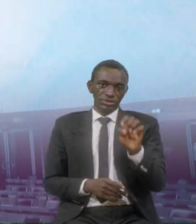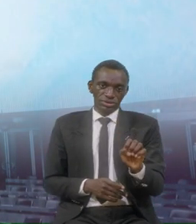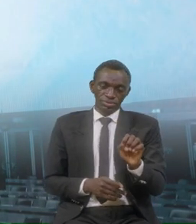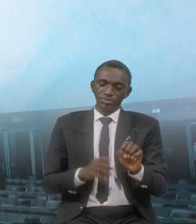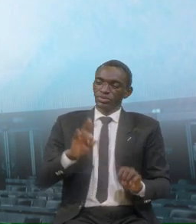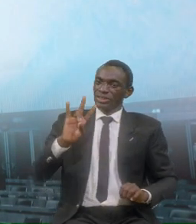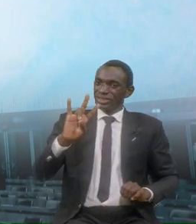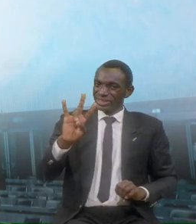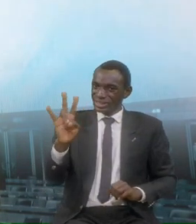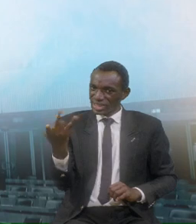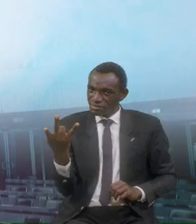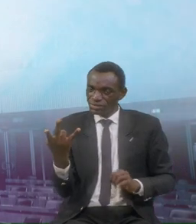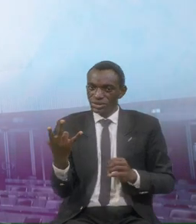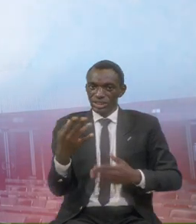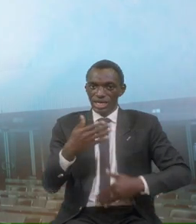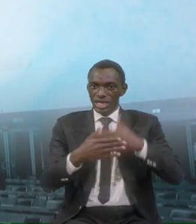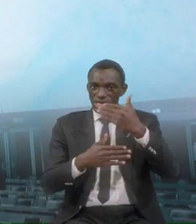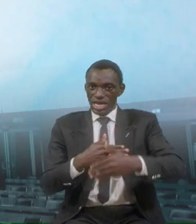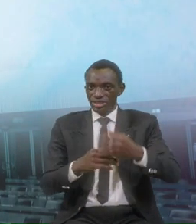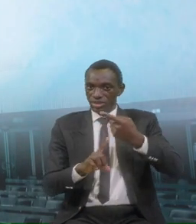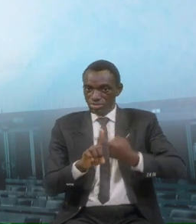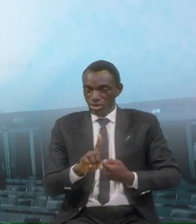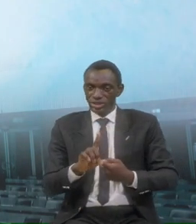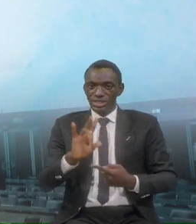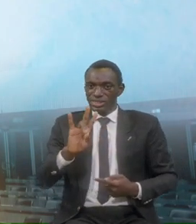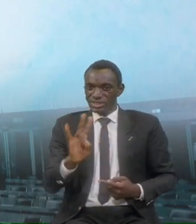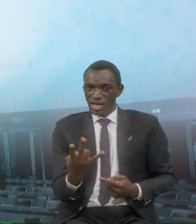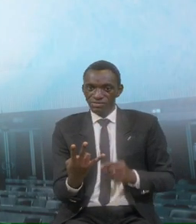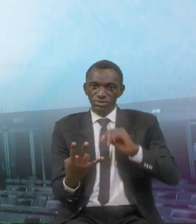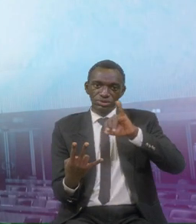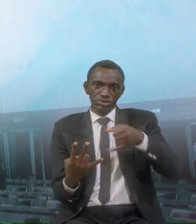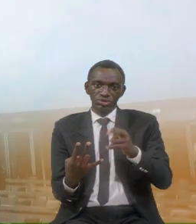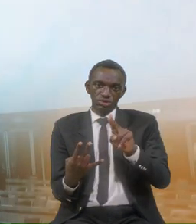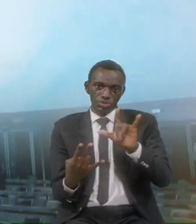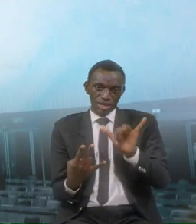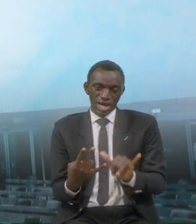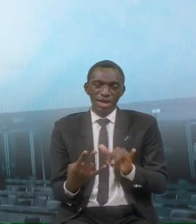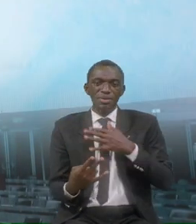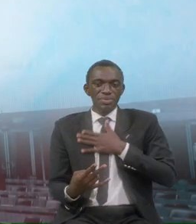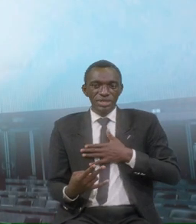next month, make sure you are available.